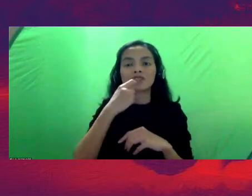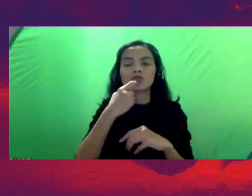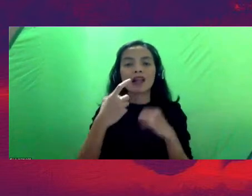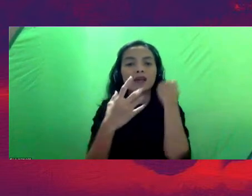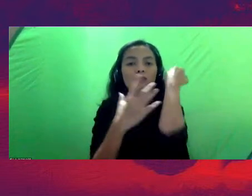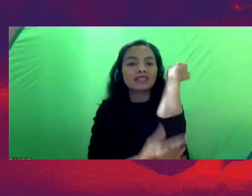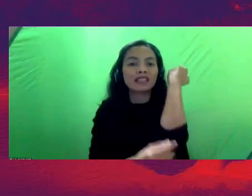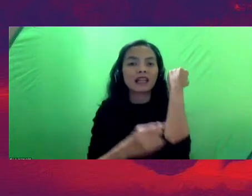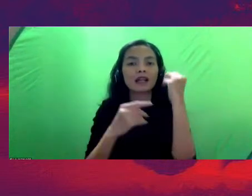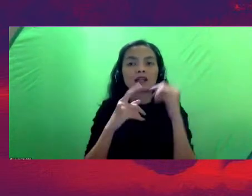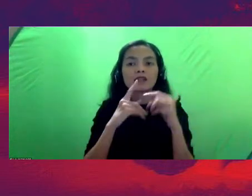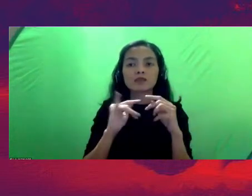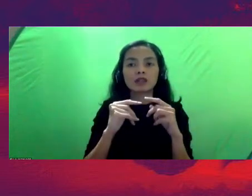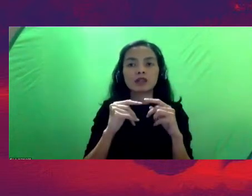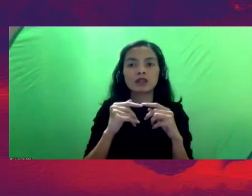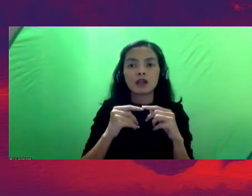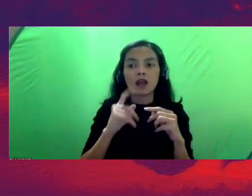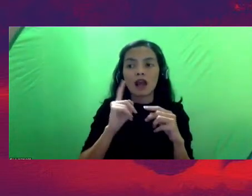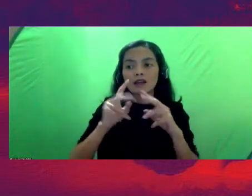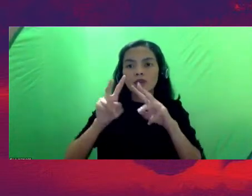to emphasize that